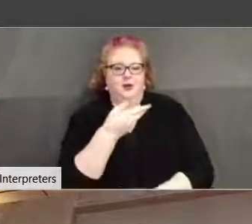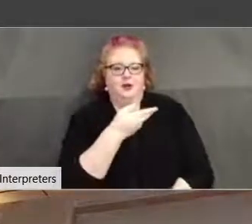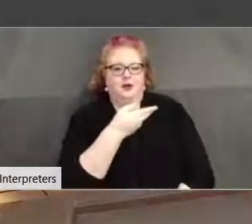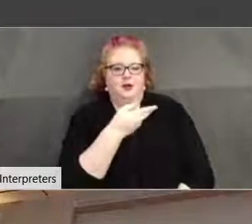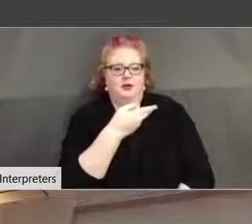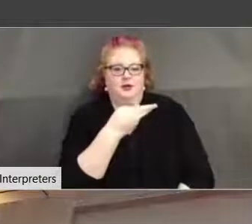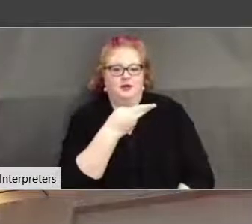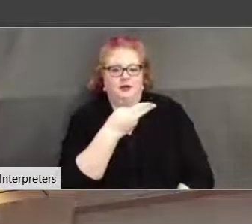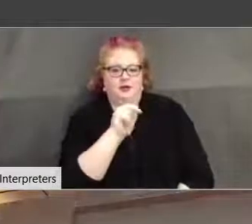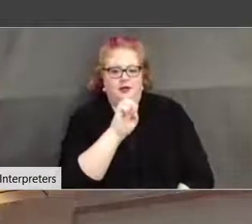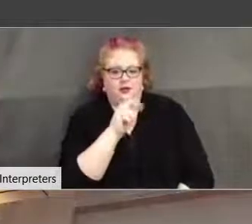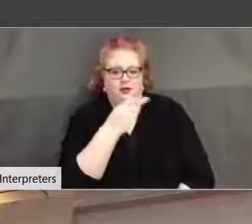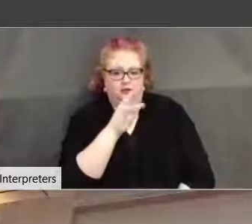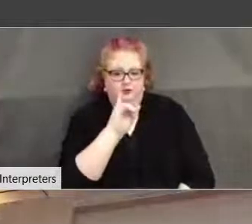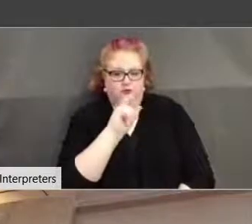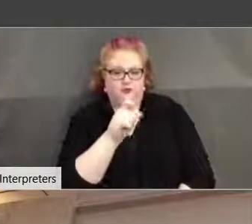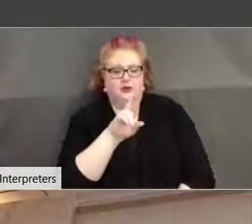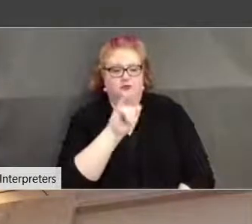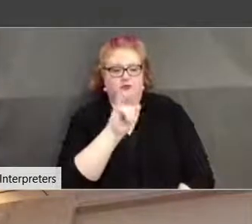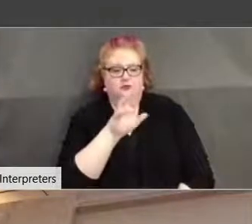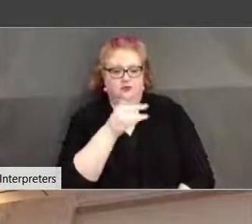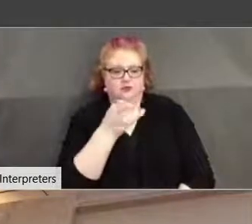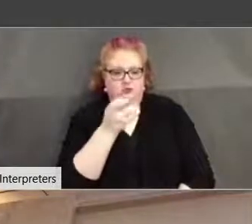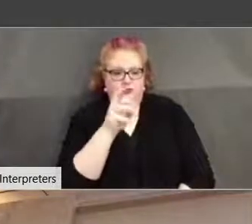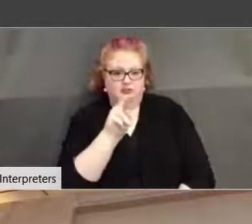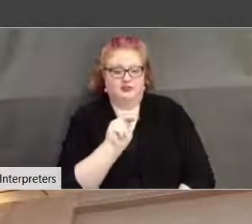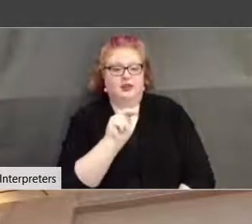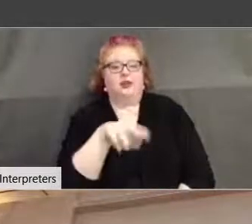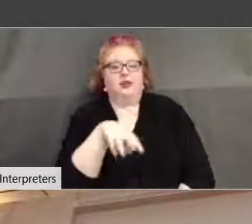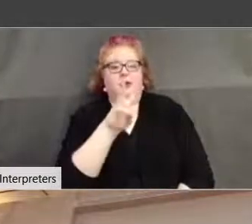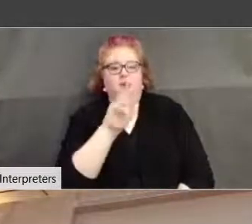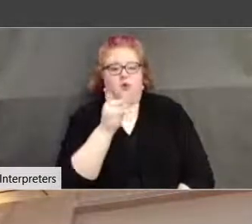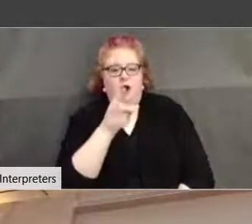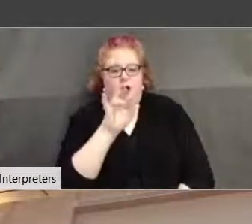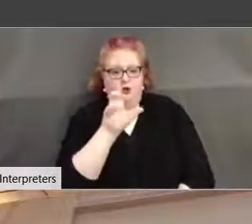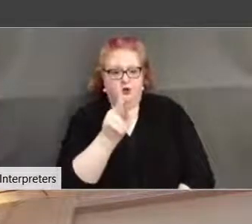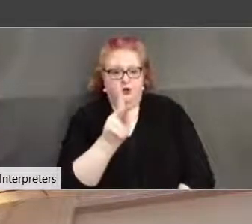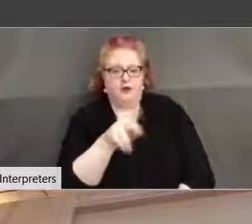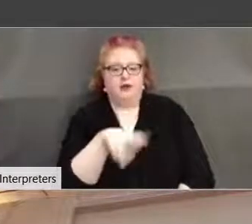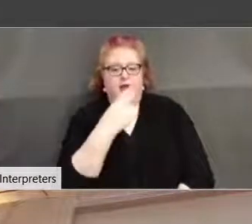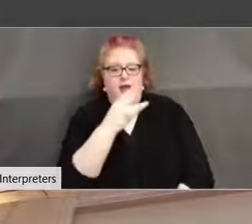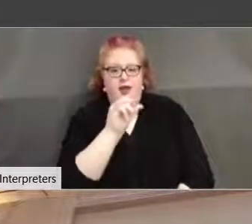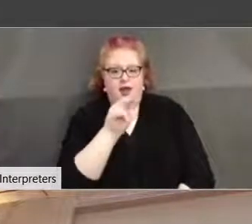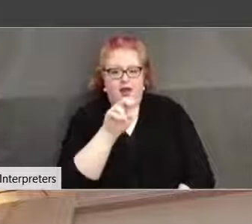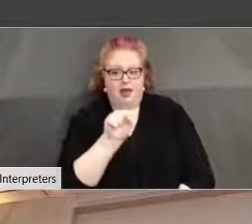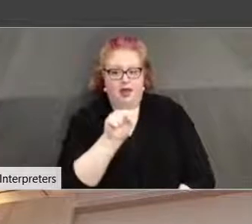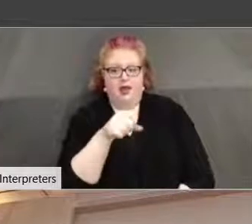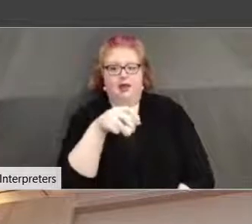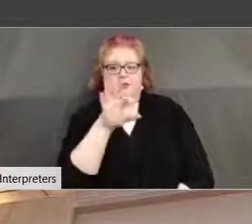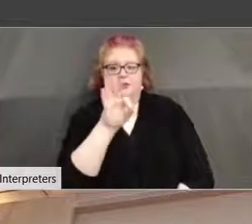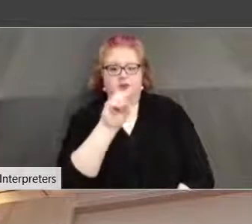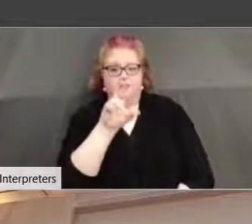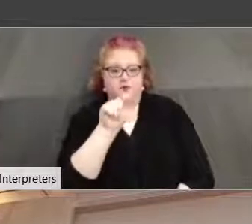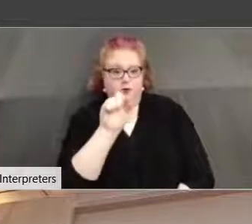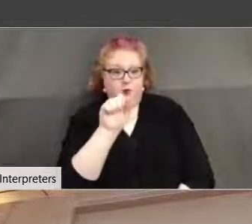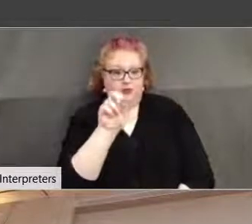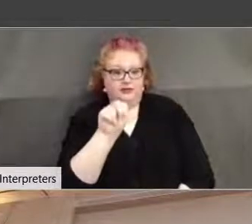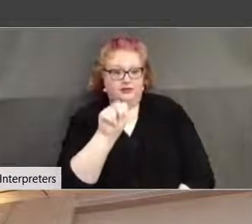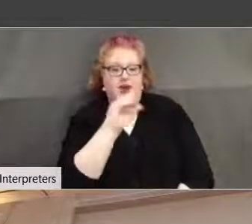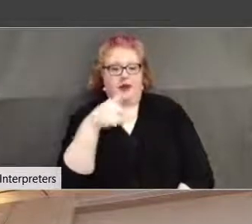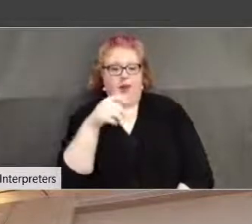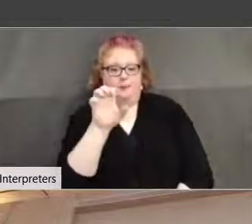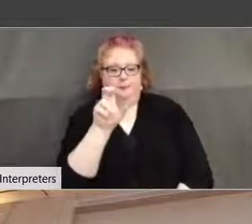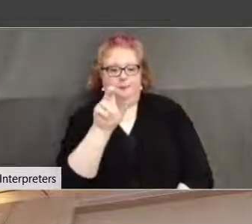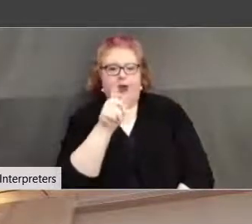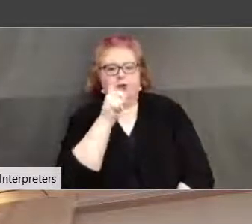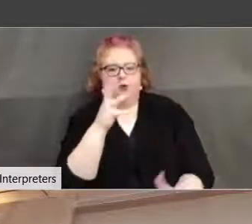Mayor Wyrick, Hines, and Peck, who are joining us via video conferencing. We'll start today with a presentation. I